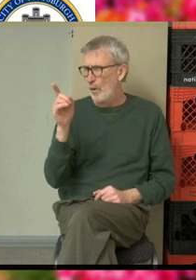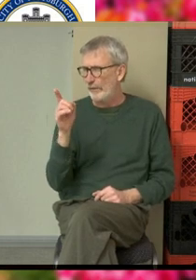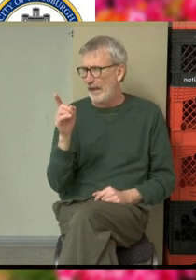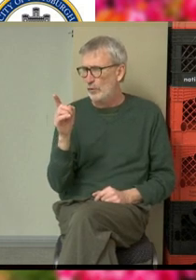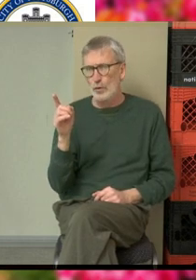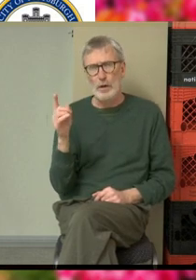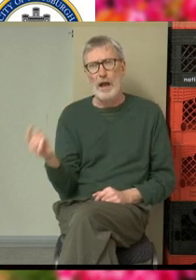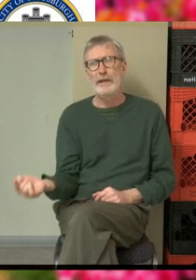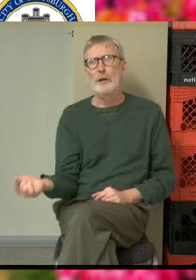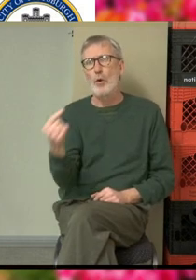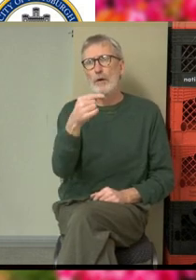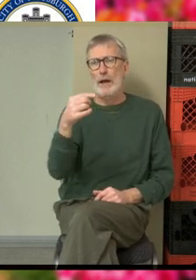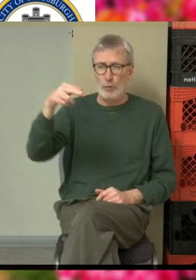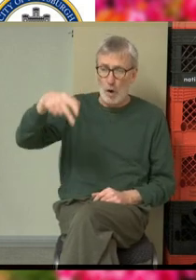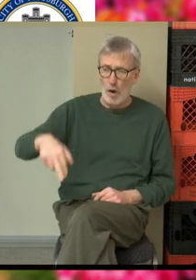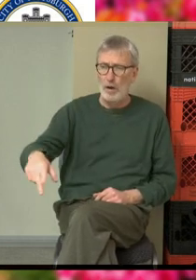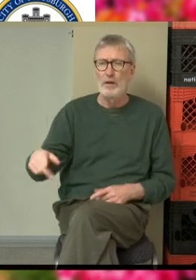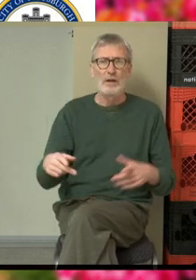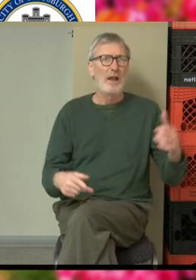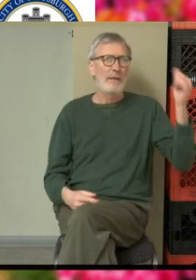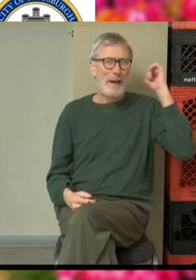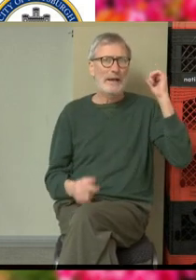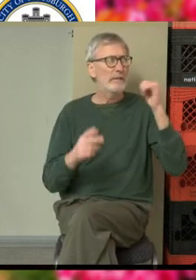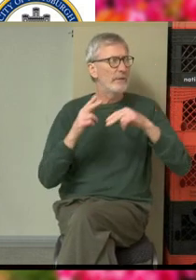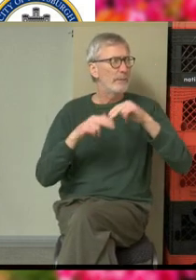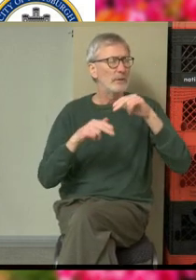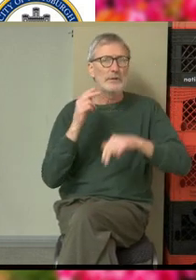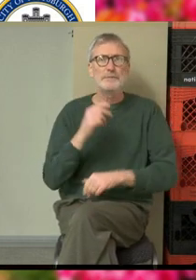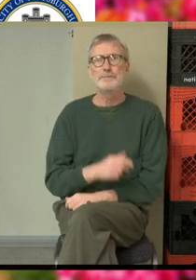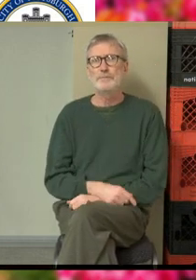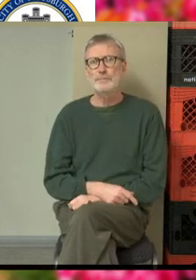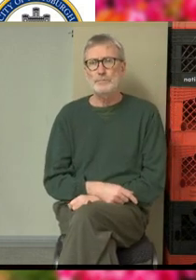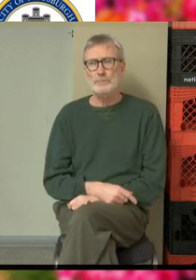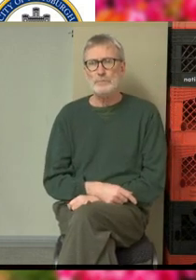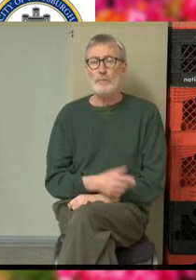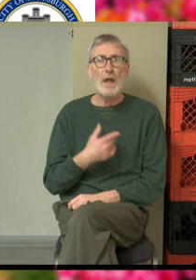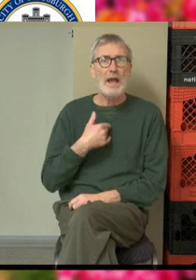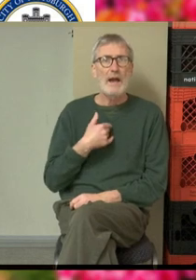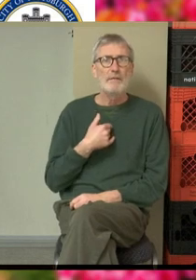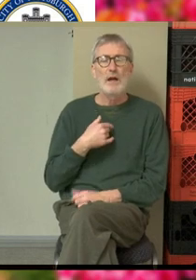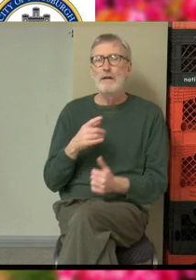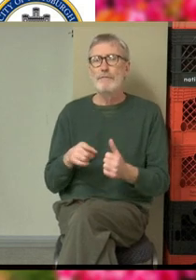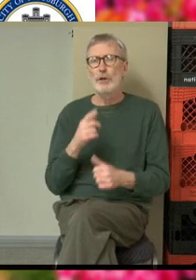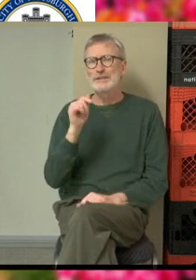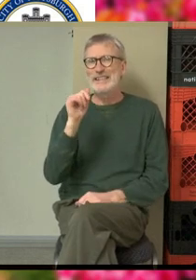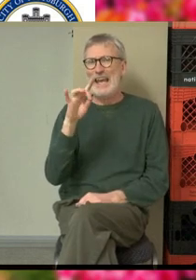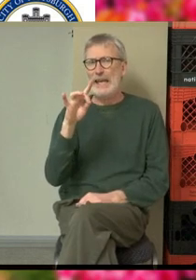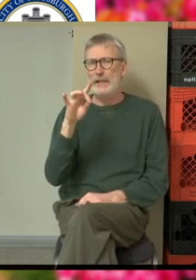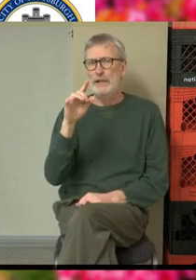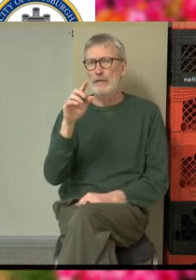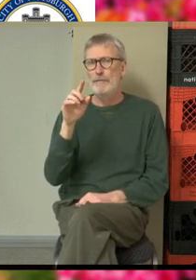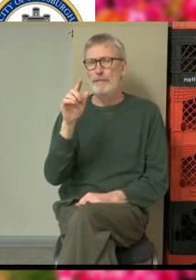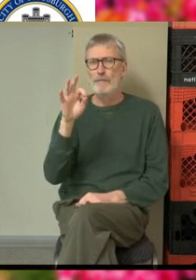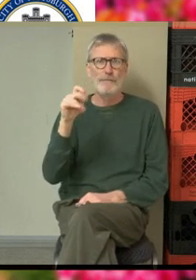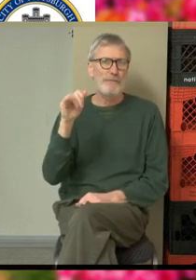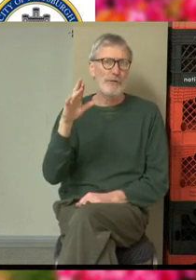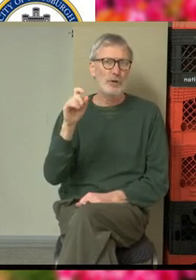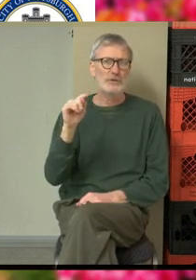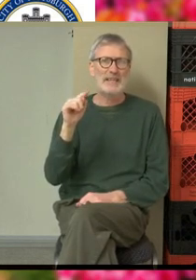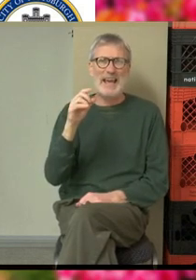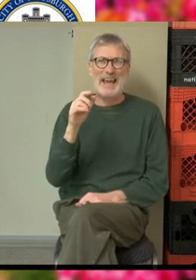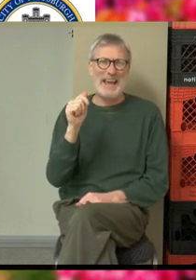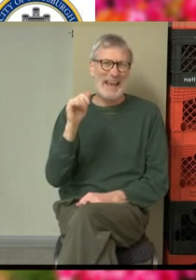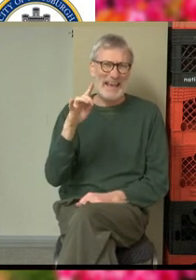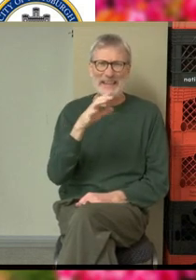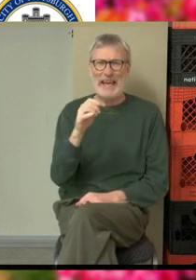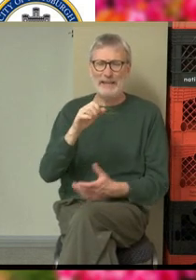out this door, it leads to the back of the building. There's a first aid kit in the room adjacent. There's also an AED there